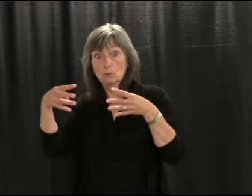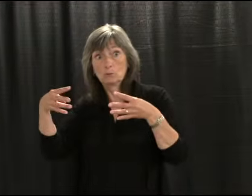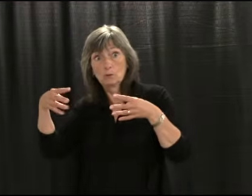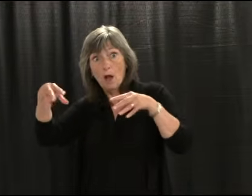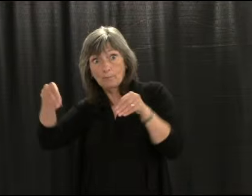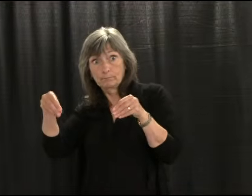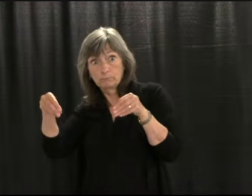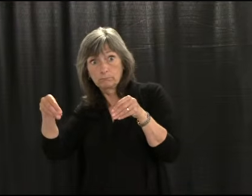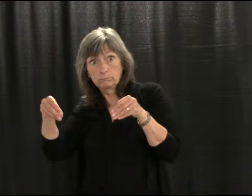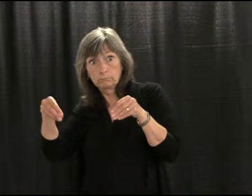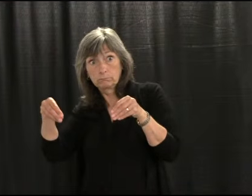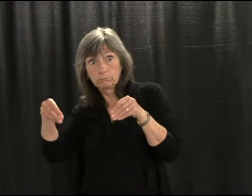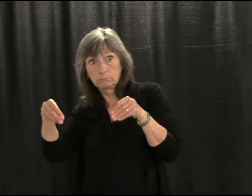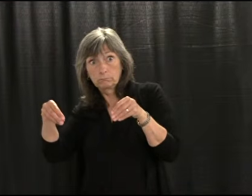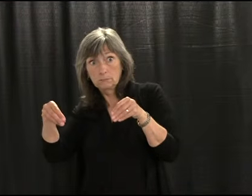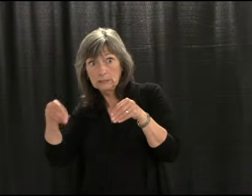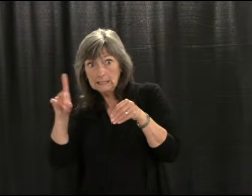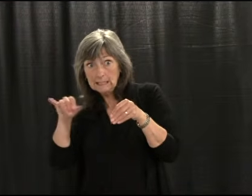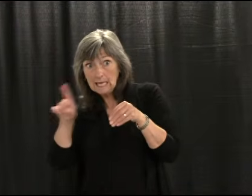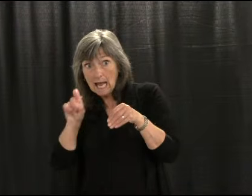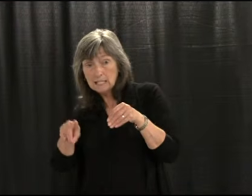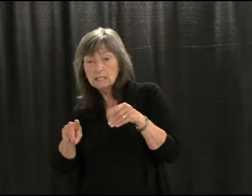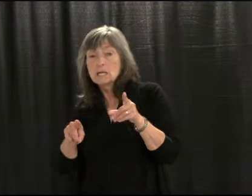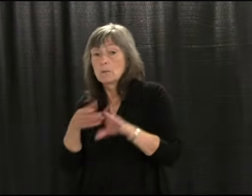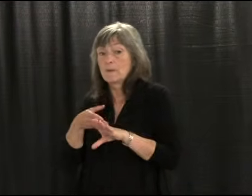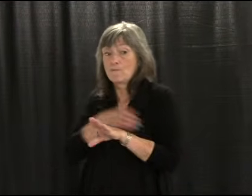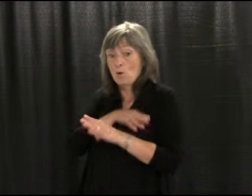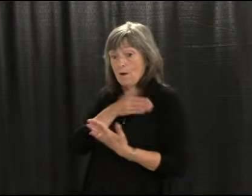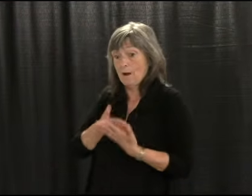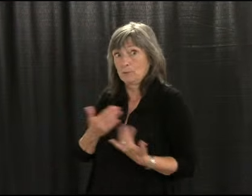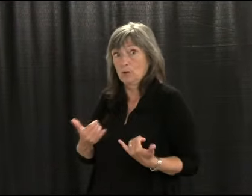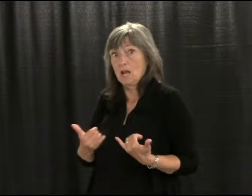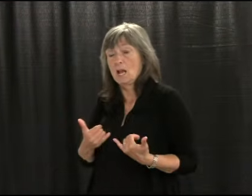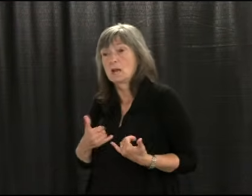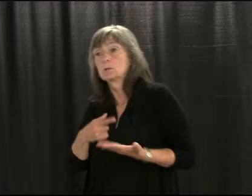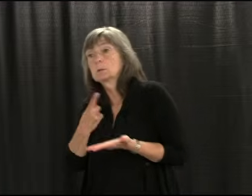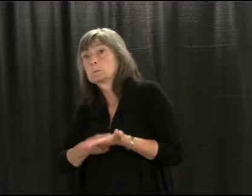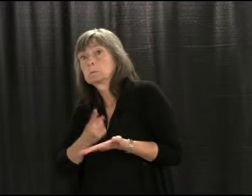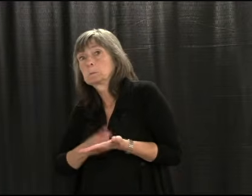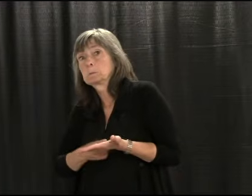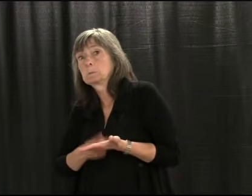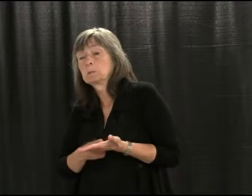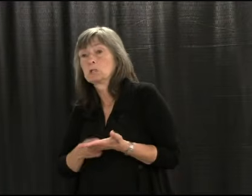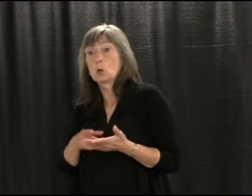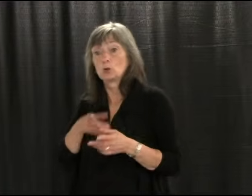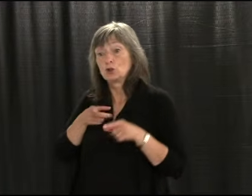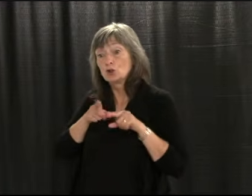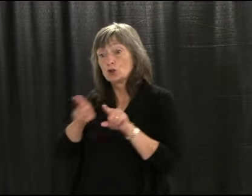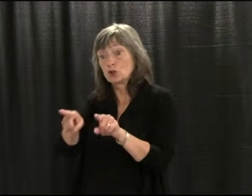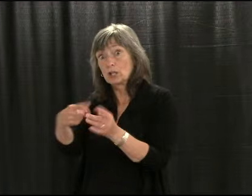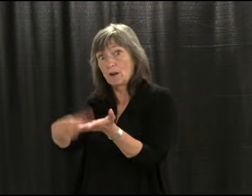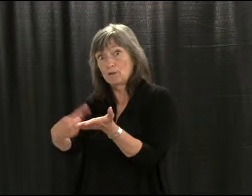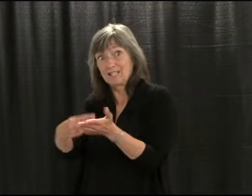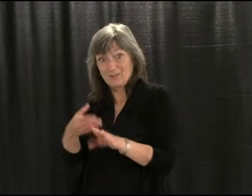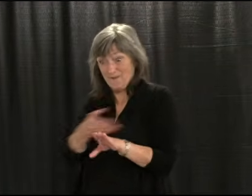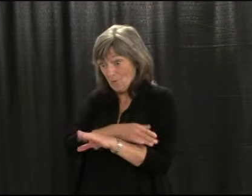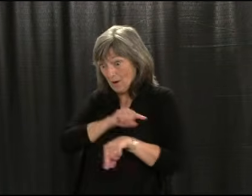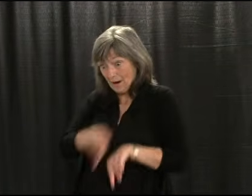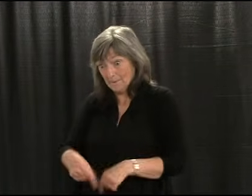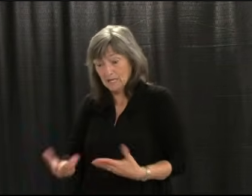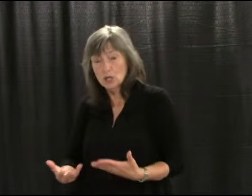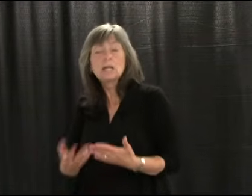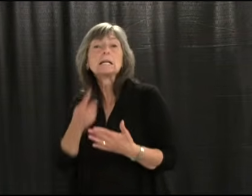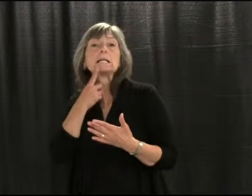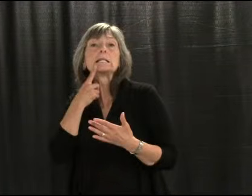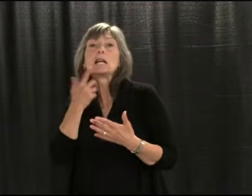It was active discussions right before we came here to do this briefing about whether it was going to be done or not. And literally while we were talking before we came down here, we got word